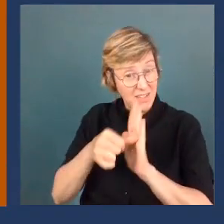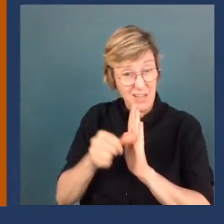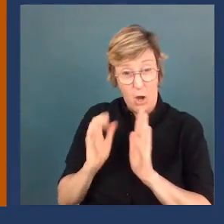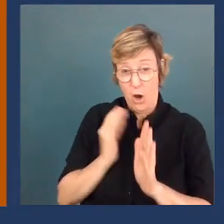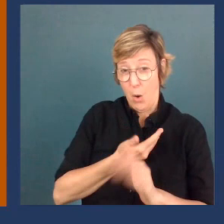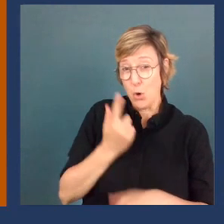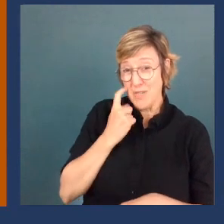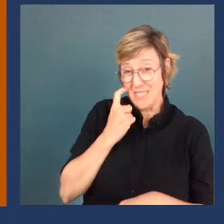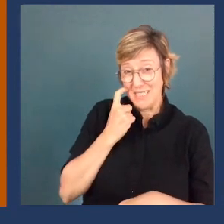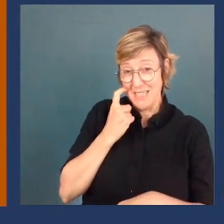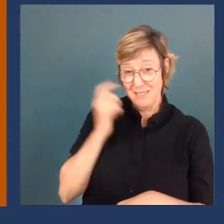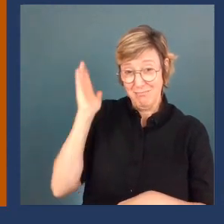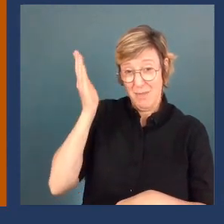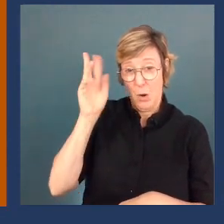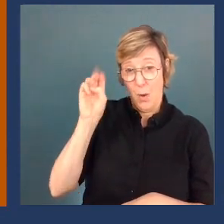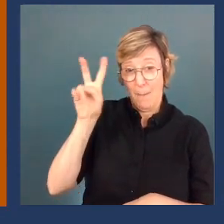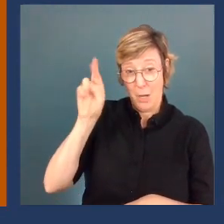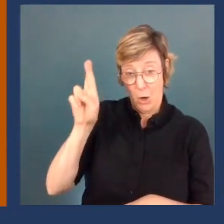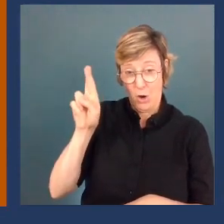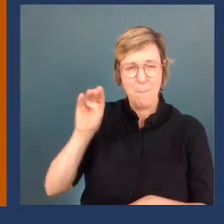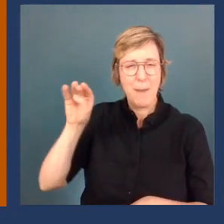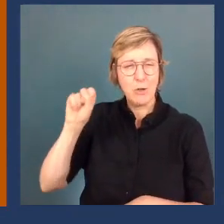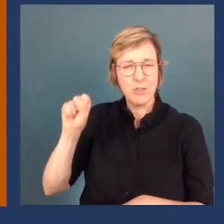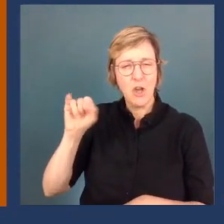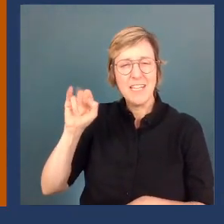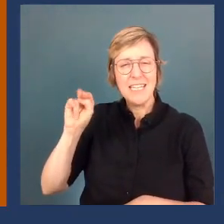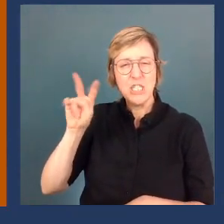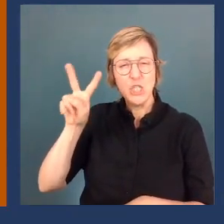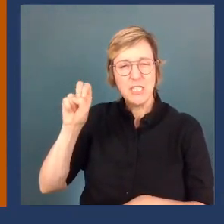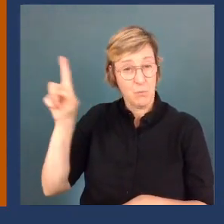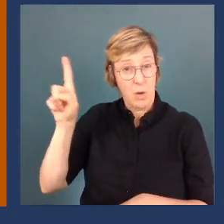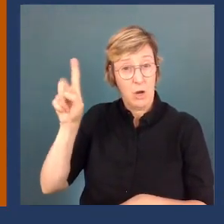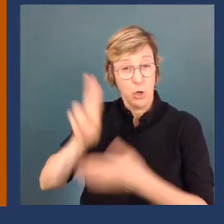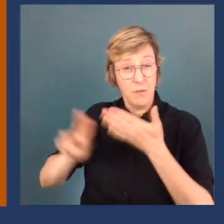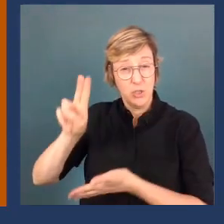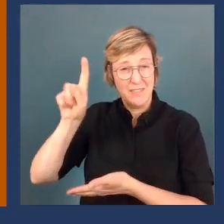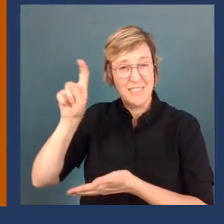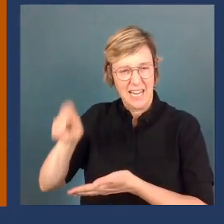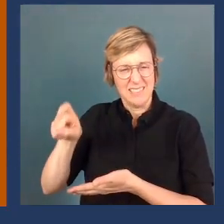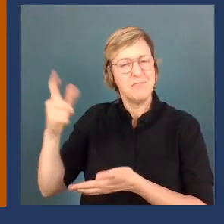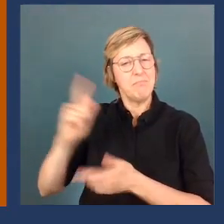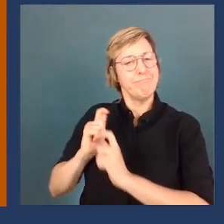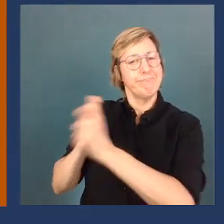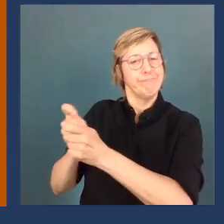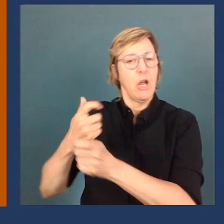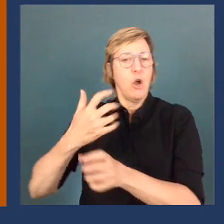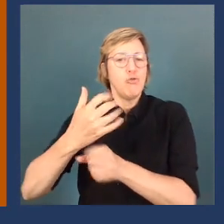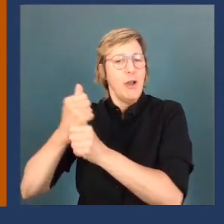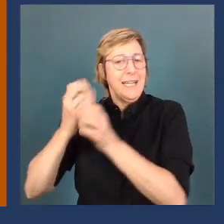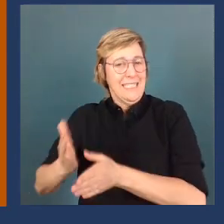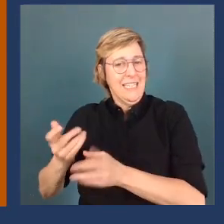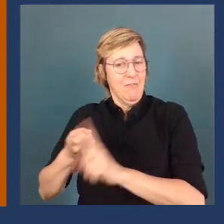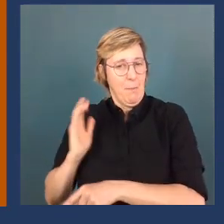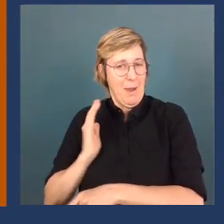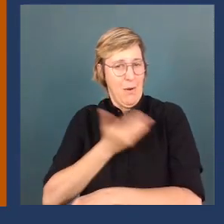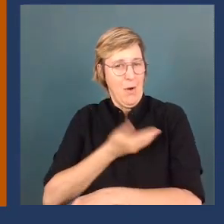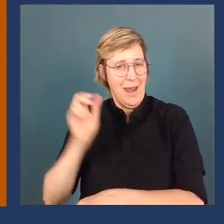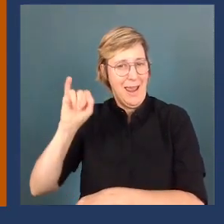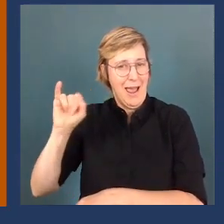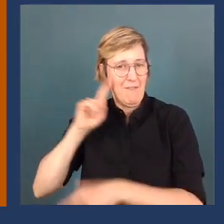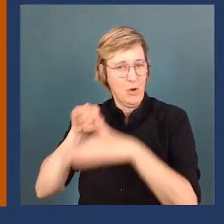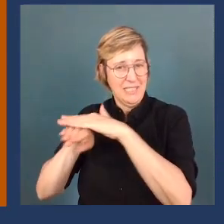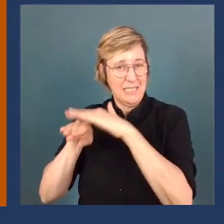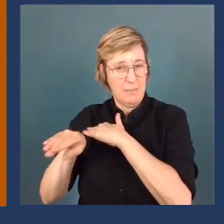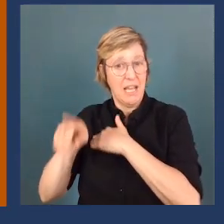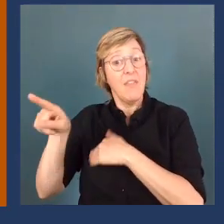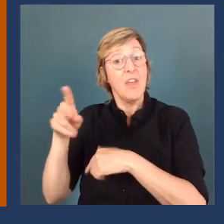Microsoft Ability Initiative at the University of Texas, which is a grantee in our AI for Accessibility program, where they're leveraging the